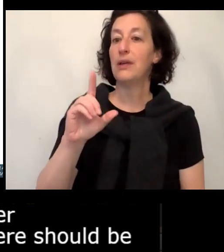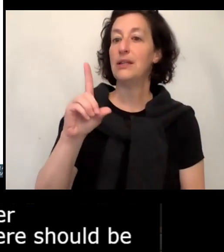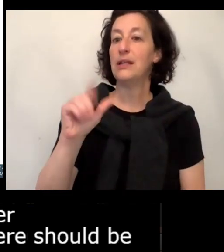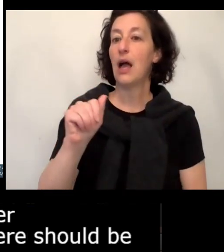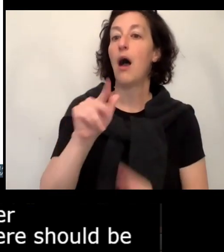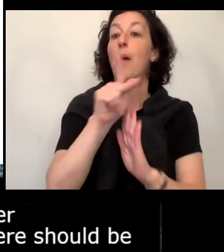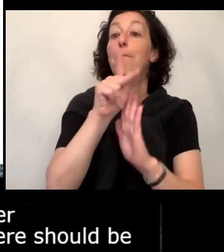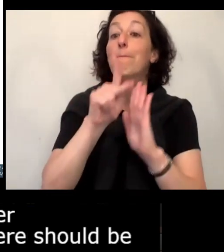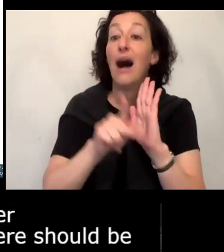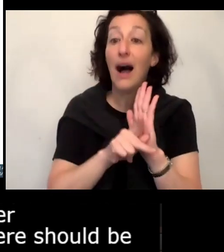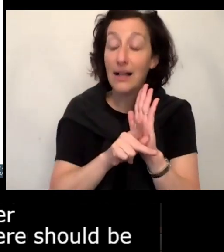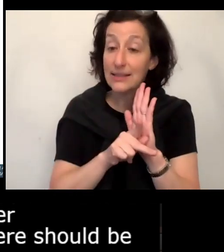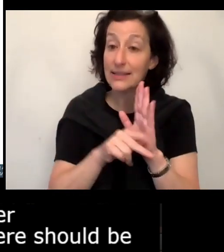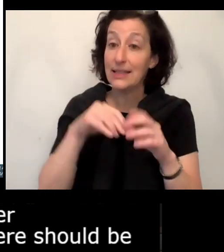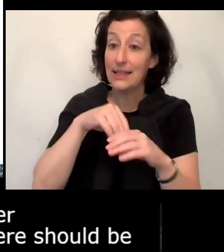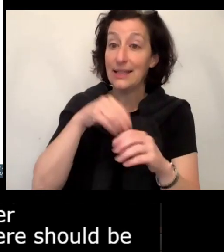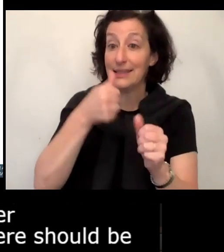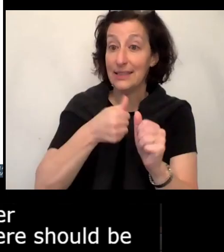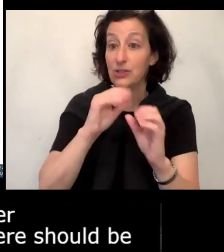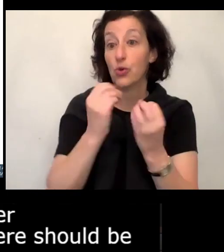in your organization